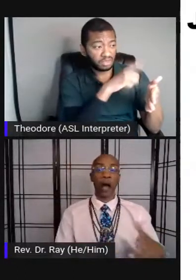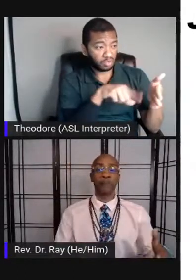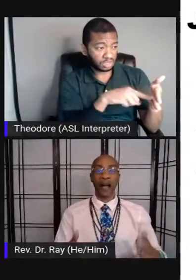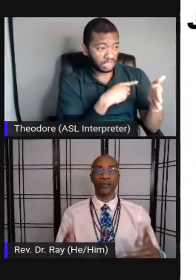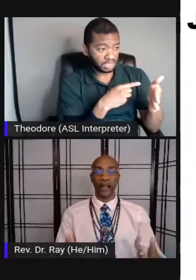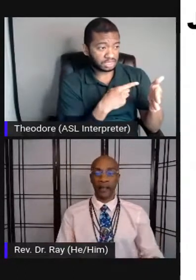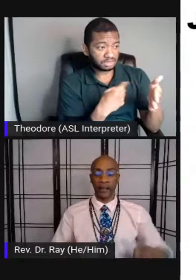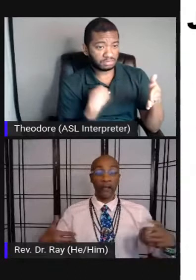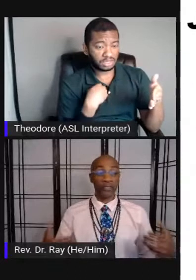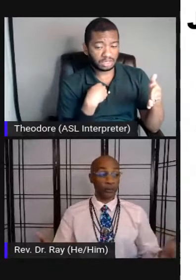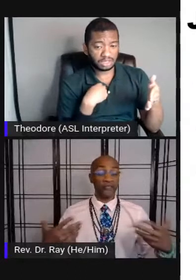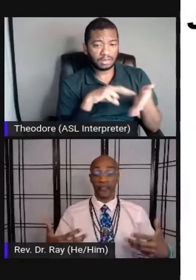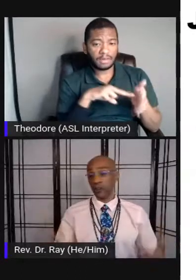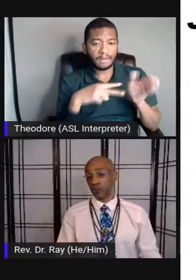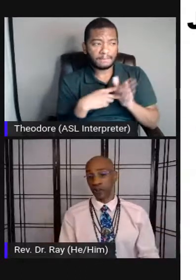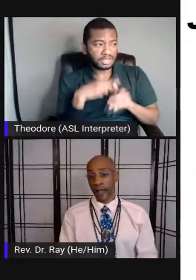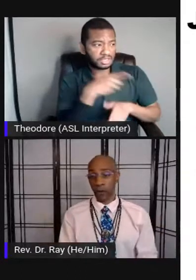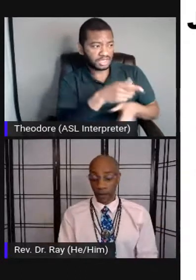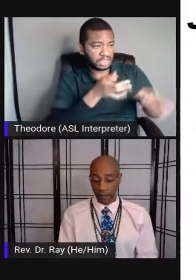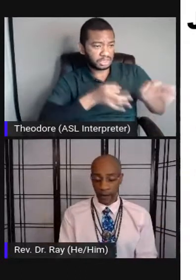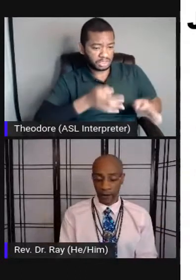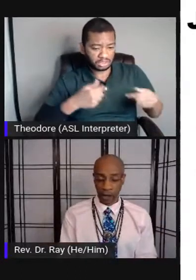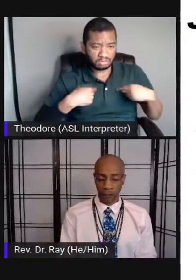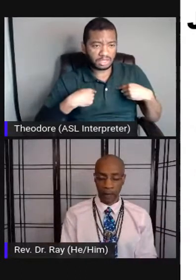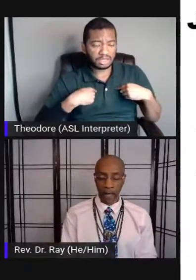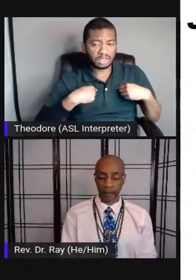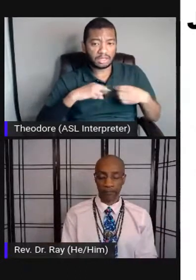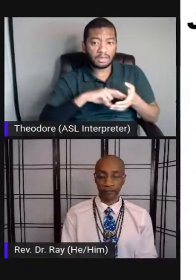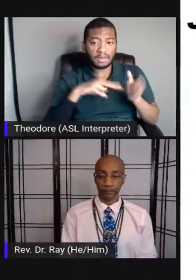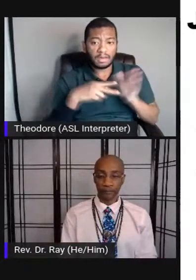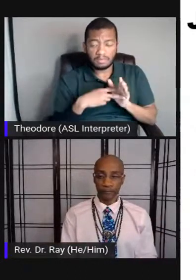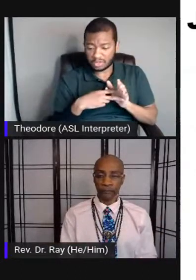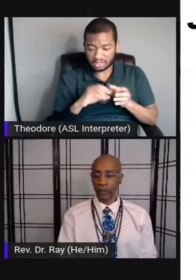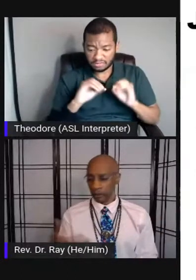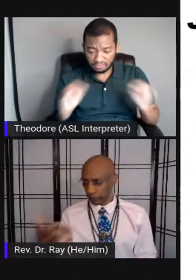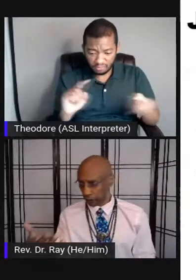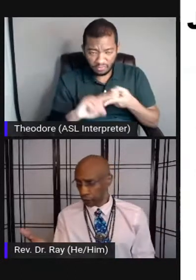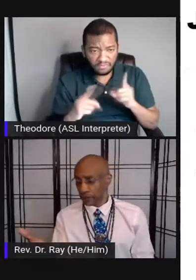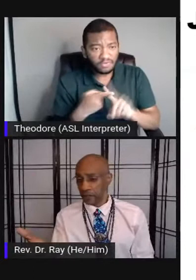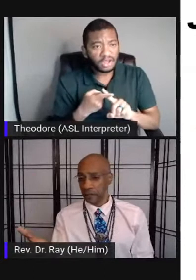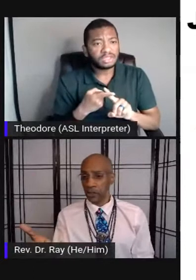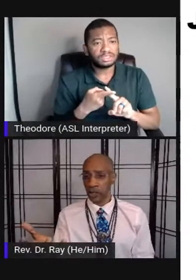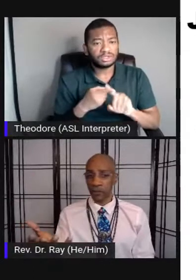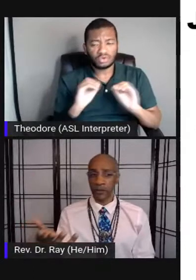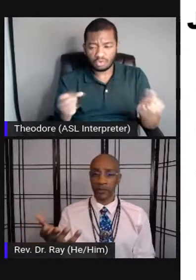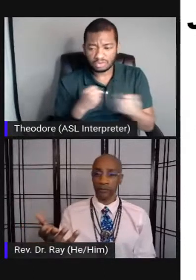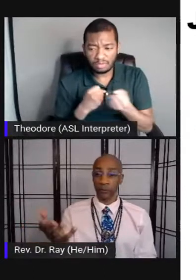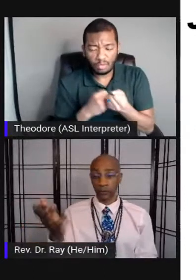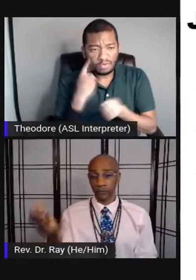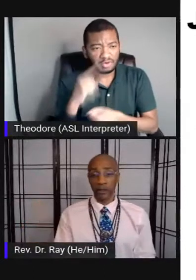I've compounded, and three fears are now what I'm carrying on my back. The fear of criticism and